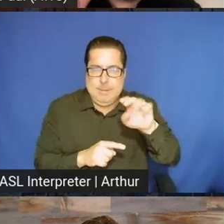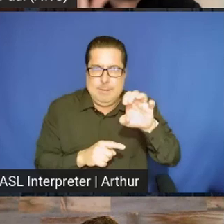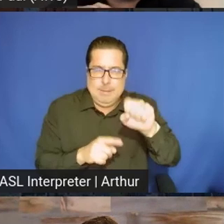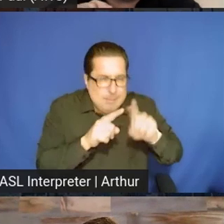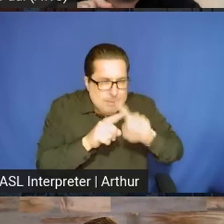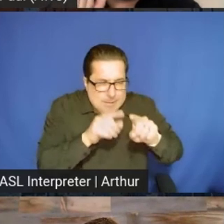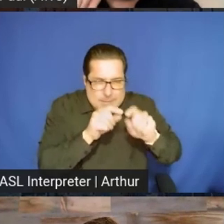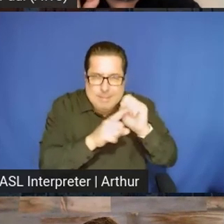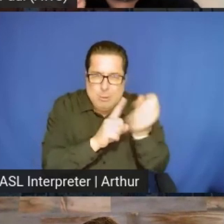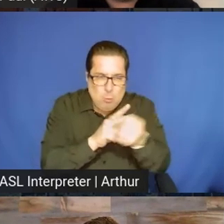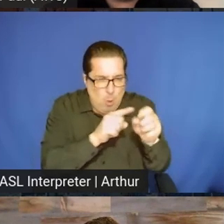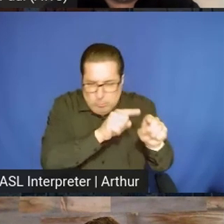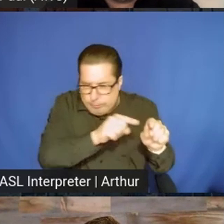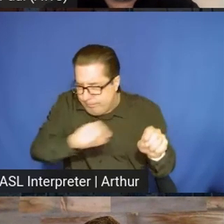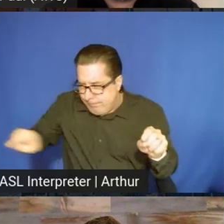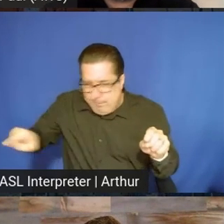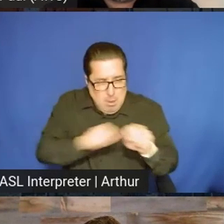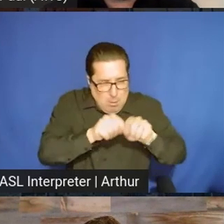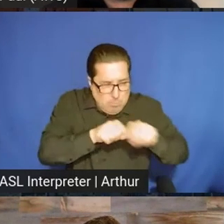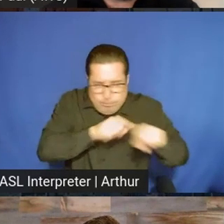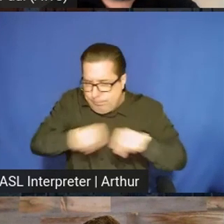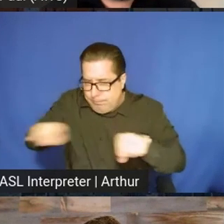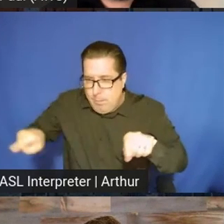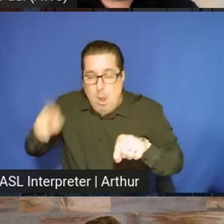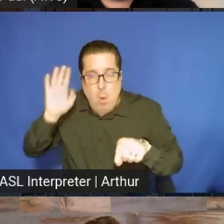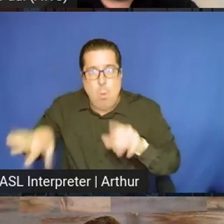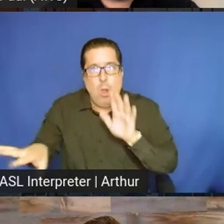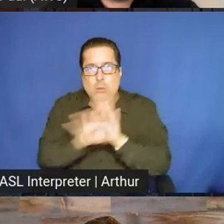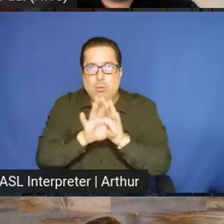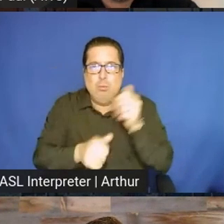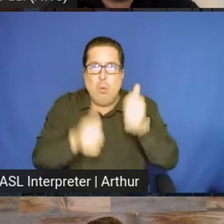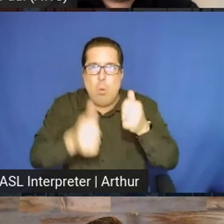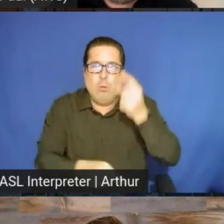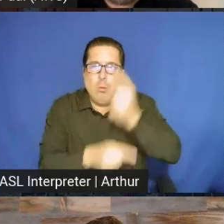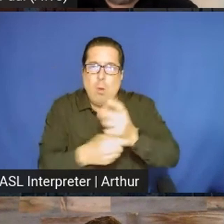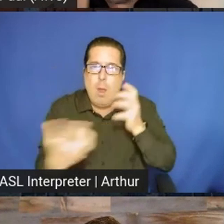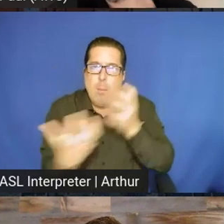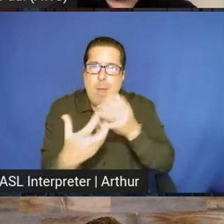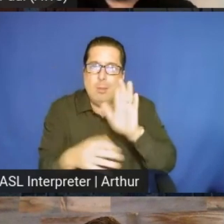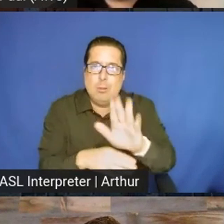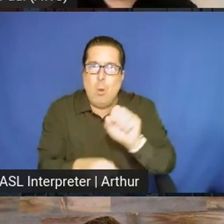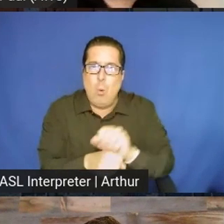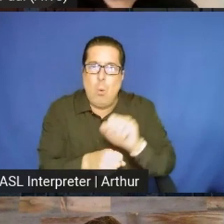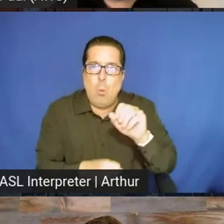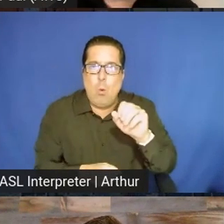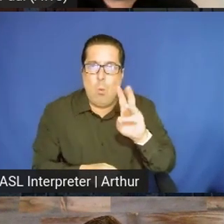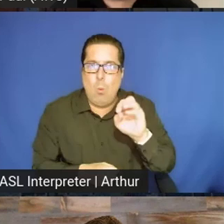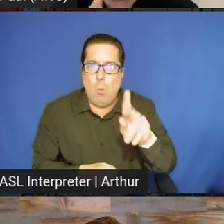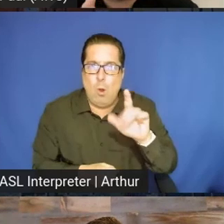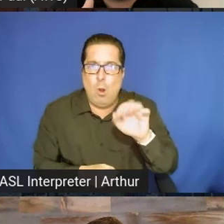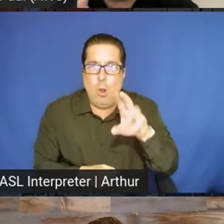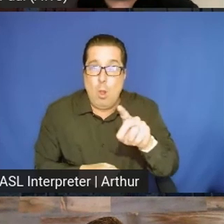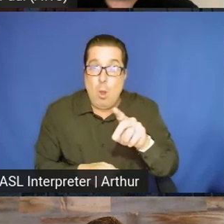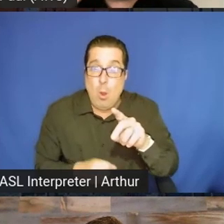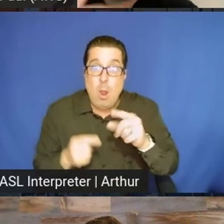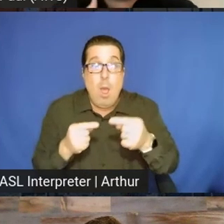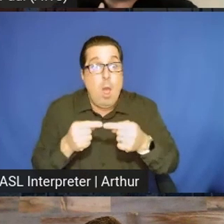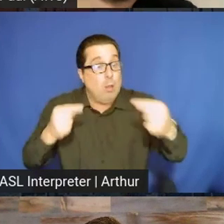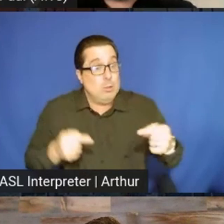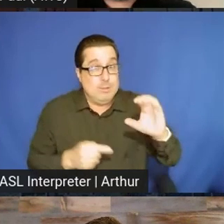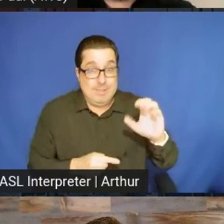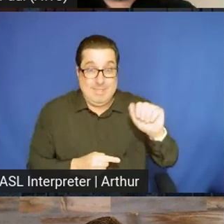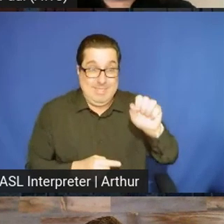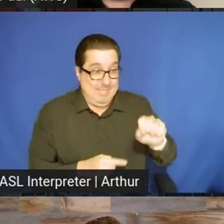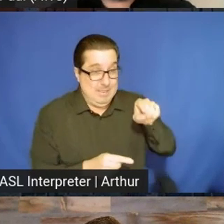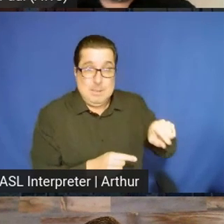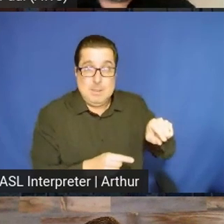I'm going to choose the right instance that's going to be maximized for your workload. So again, contrasting that with cluster autoscaler, if you said you